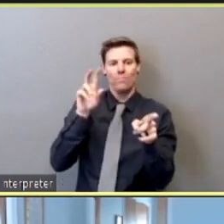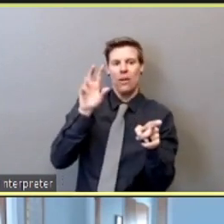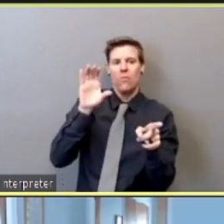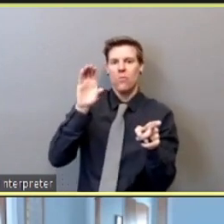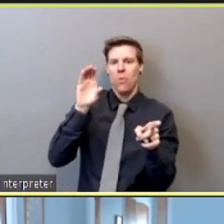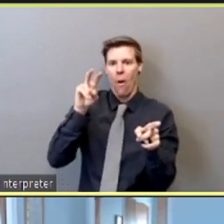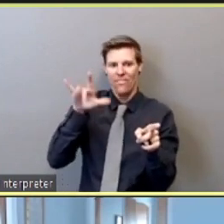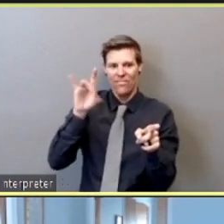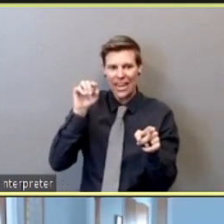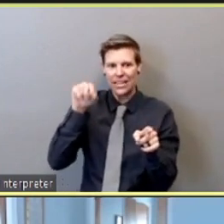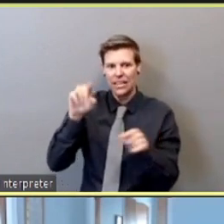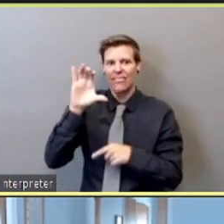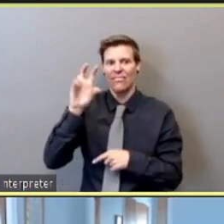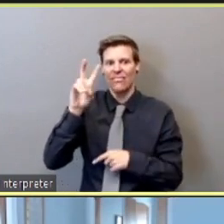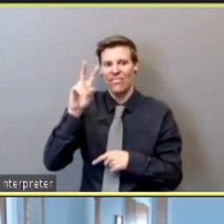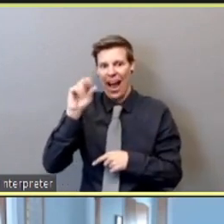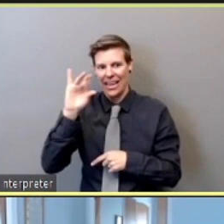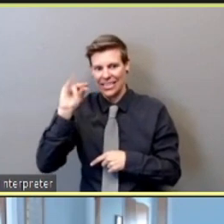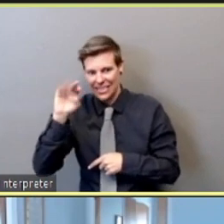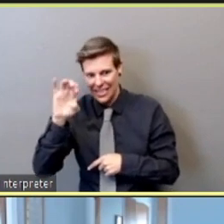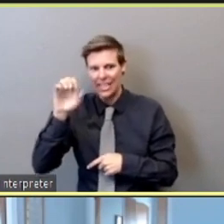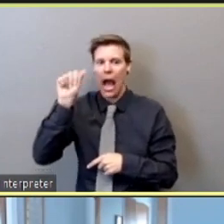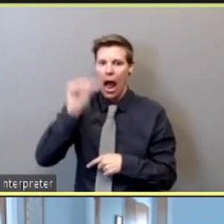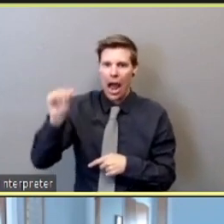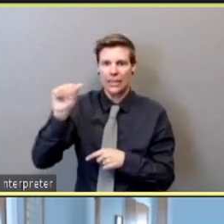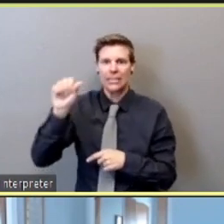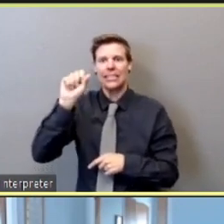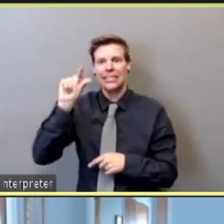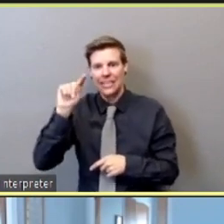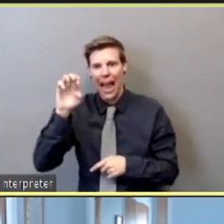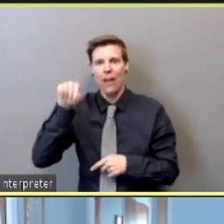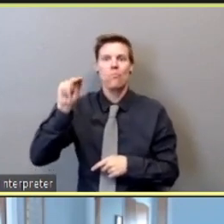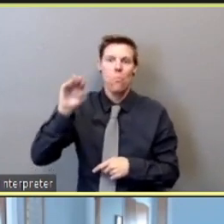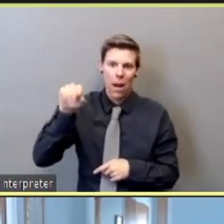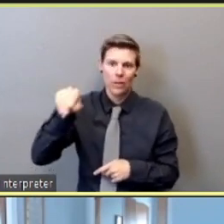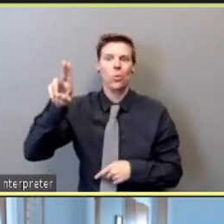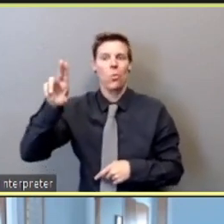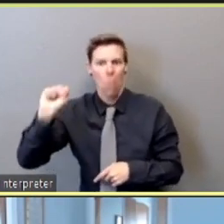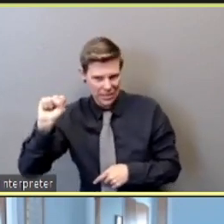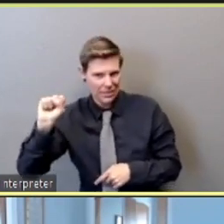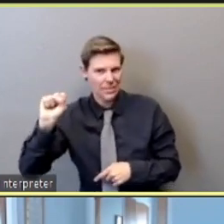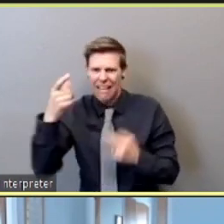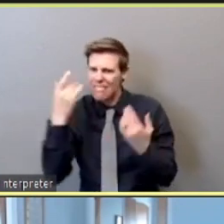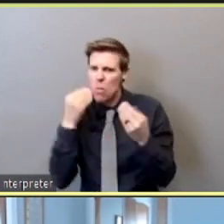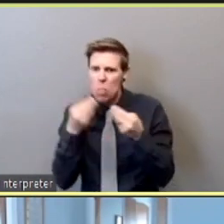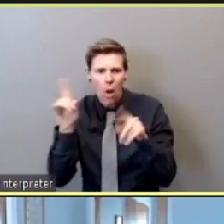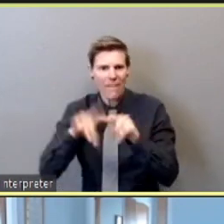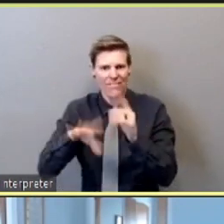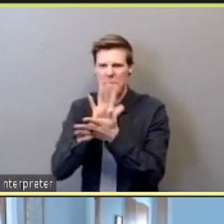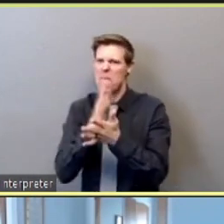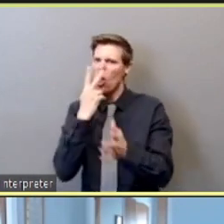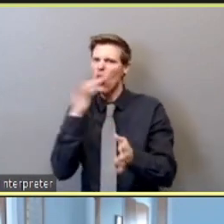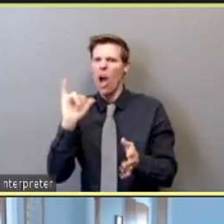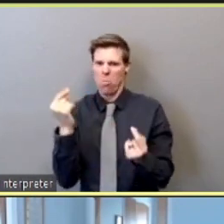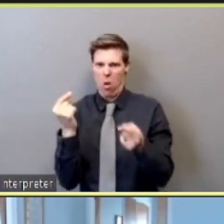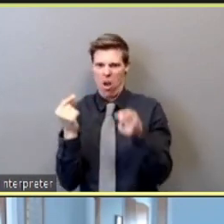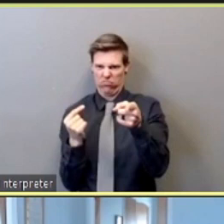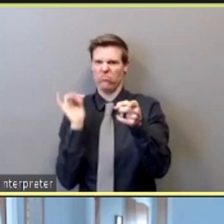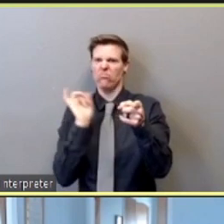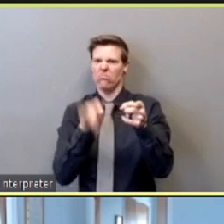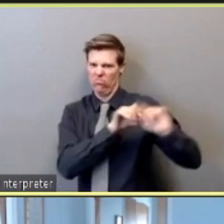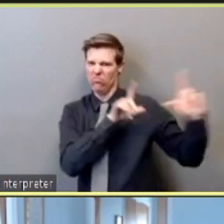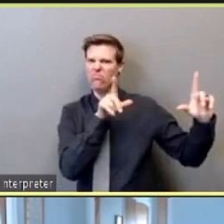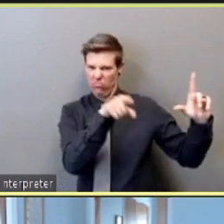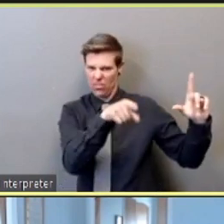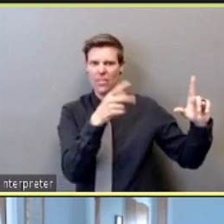covid.vaccines@state.nm.us. Next slide, please. And this is just a picture of the vaccine card. You can see where your